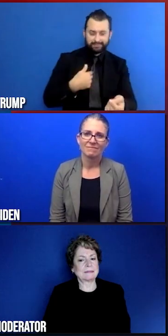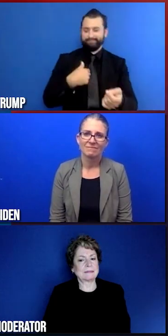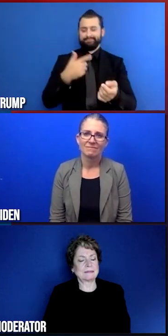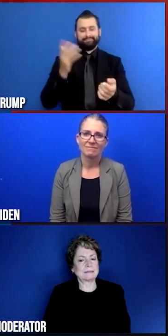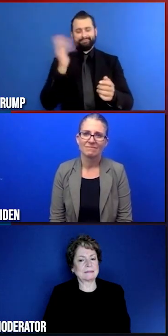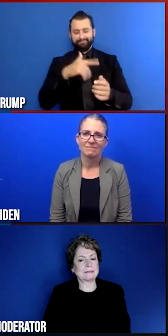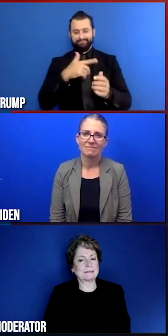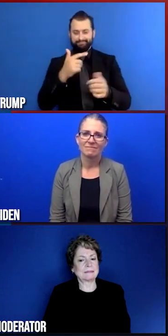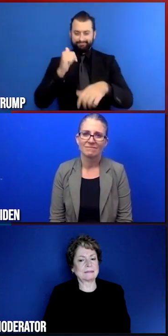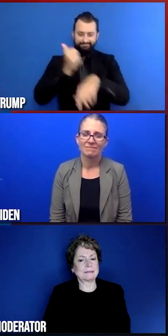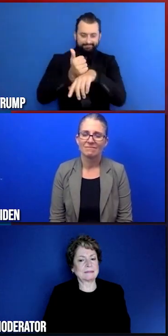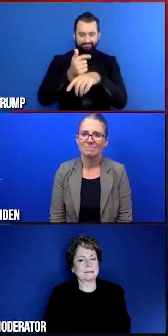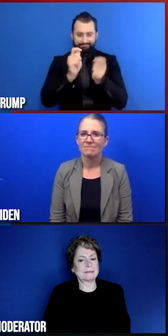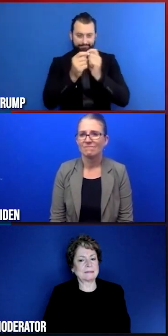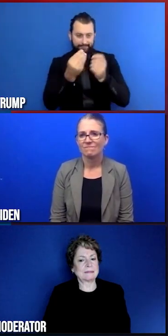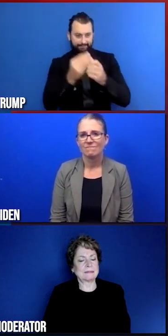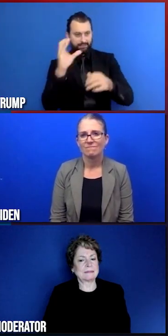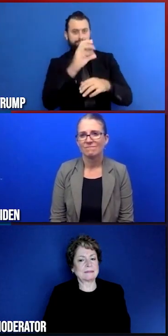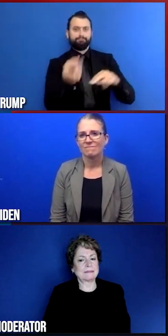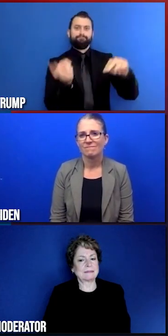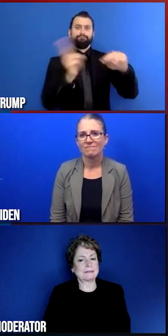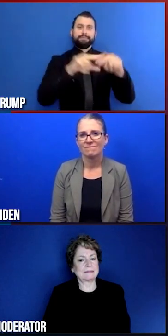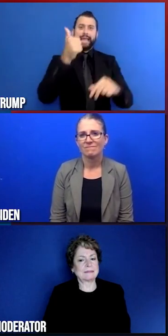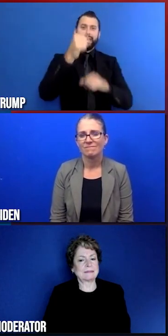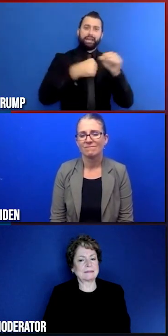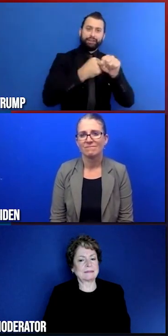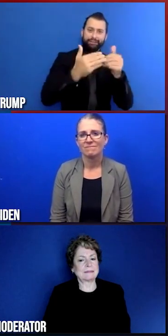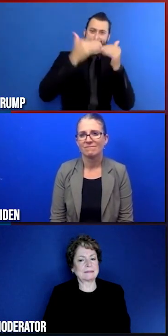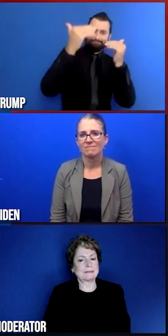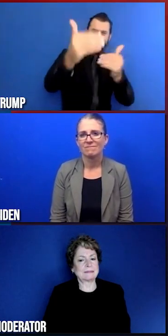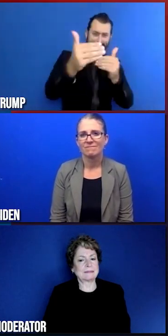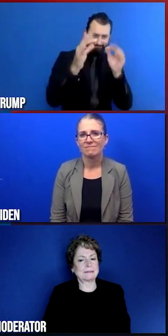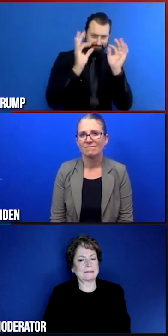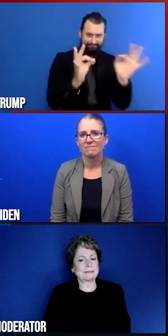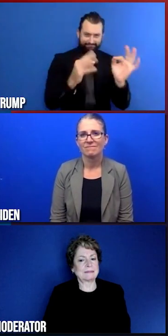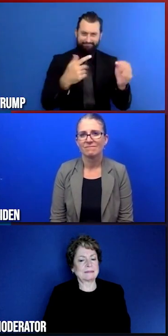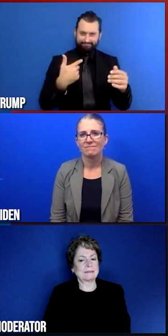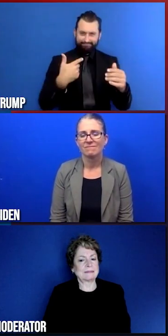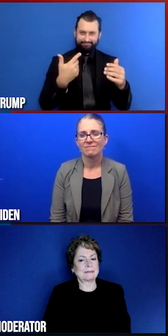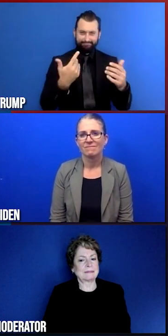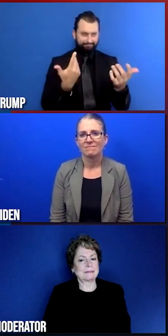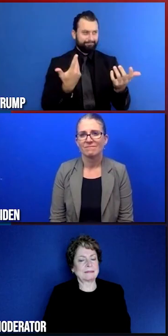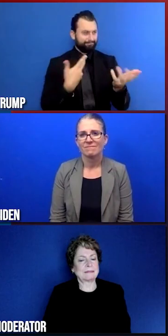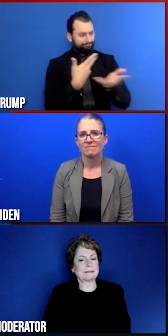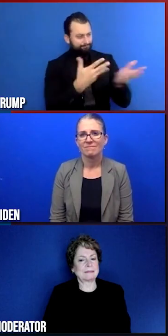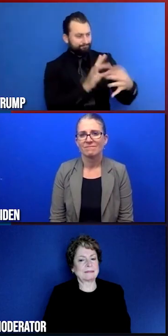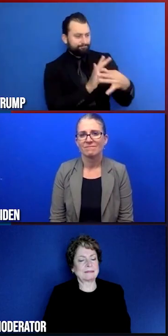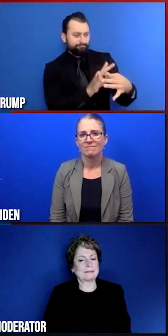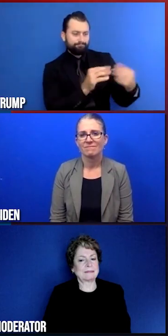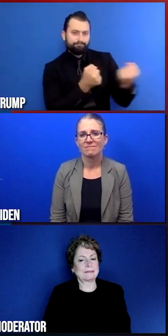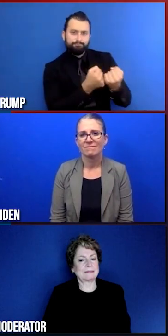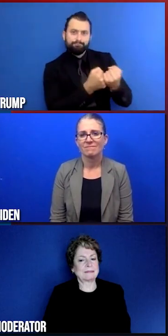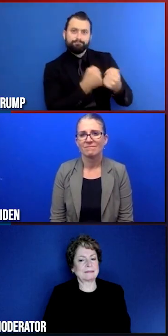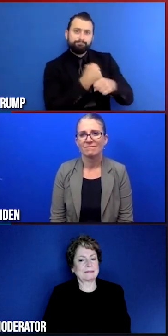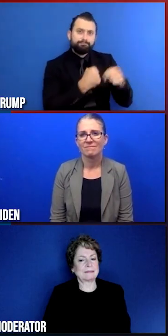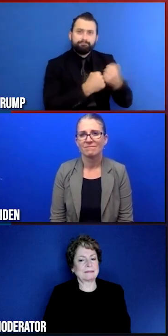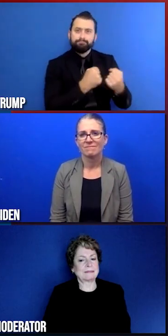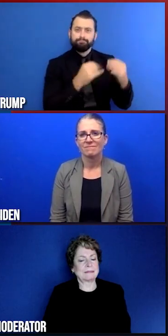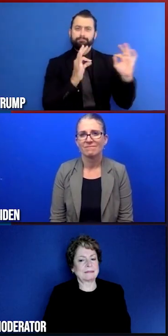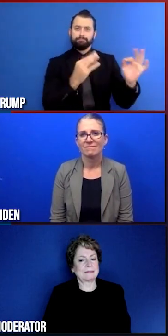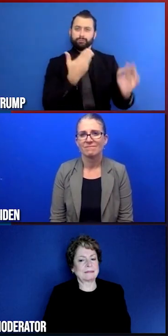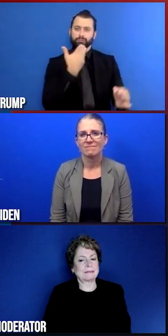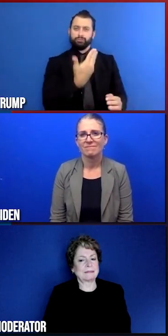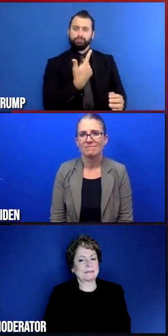never see you again because I got very friendly with them, and they like me and I like them. But I saved historically black colleges